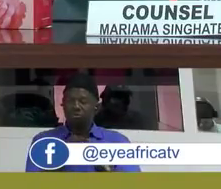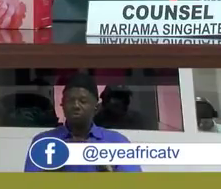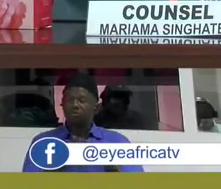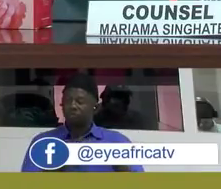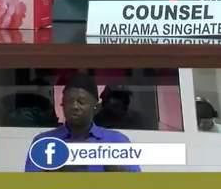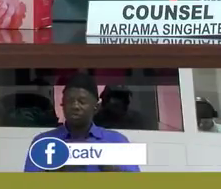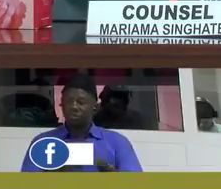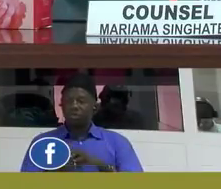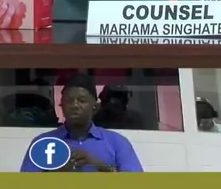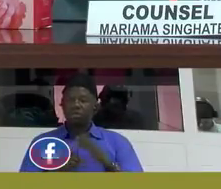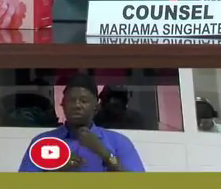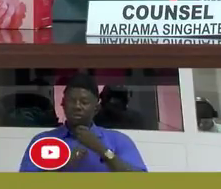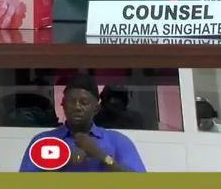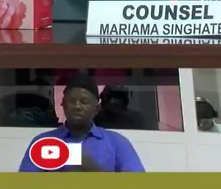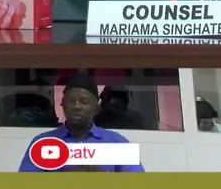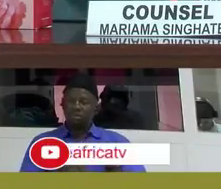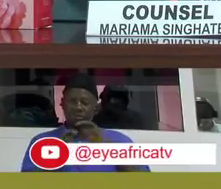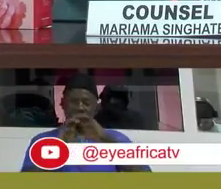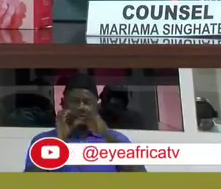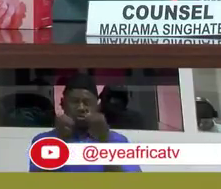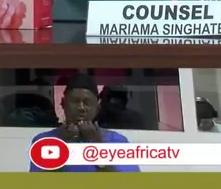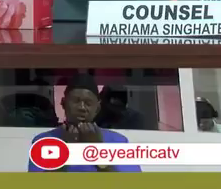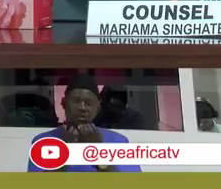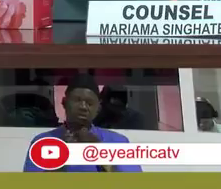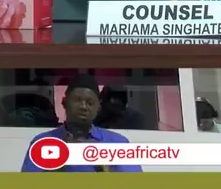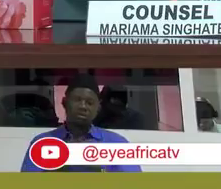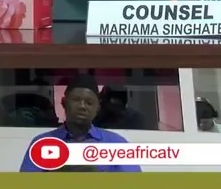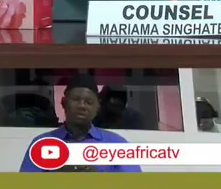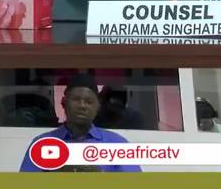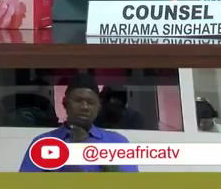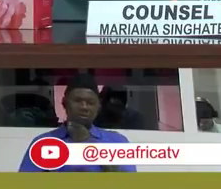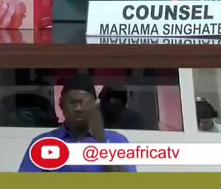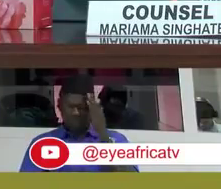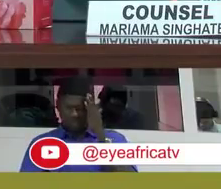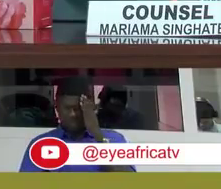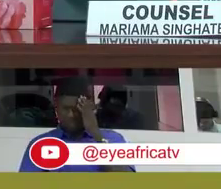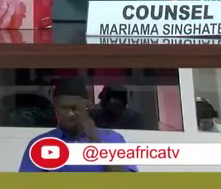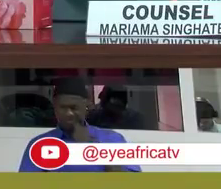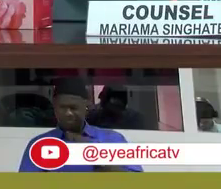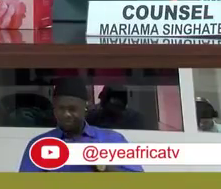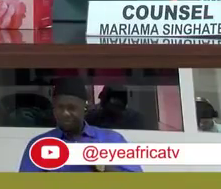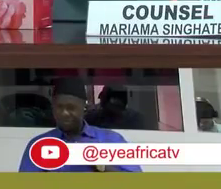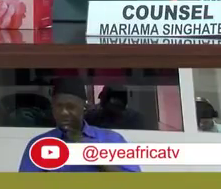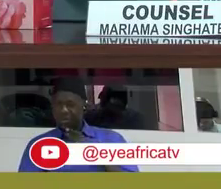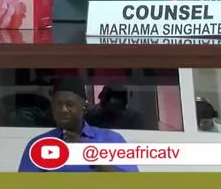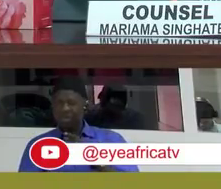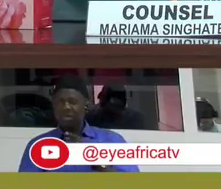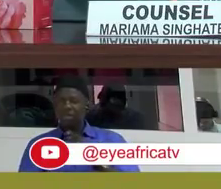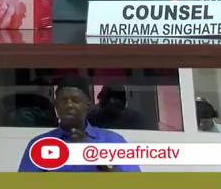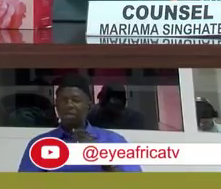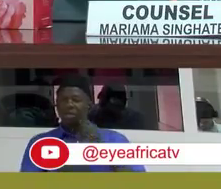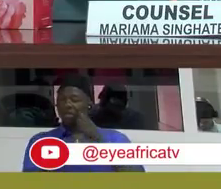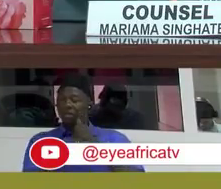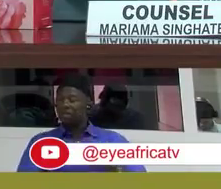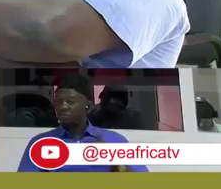Thus, your fears that Christians will be intimidated and your practice of Christianity put